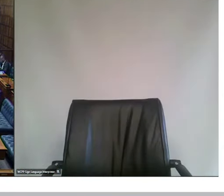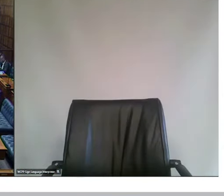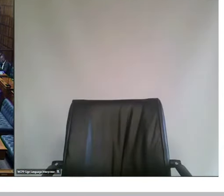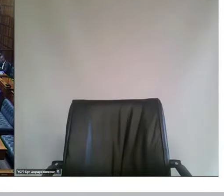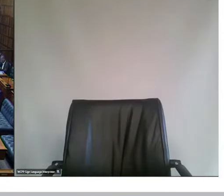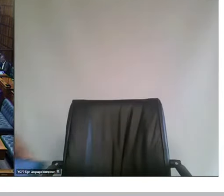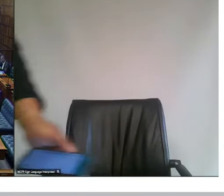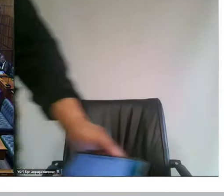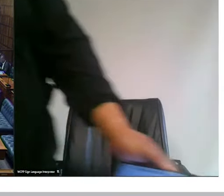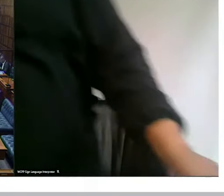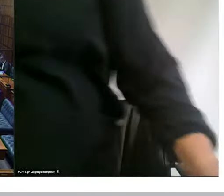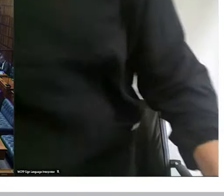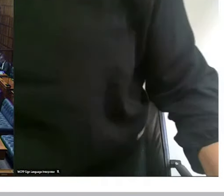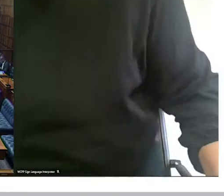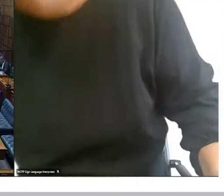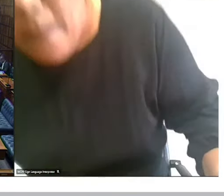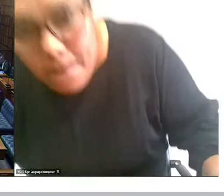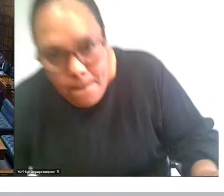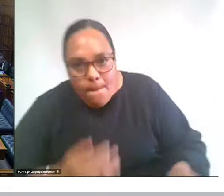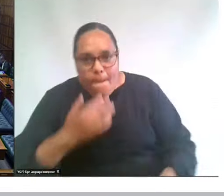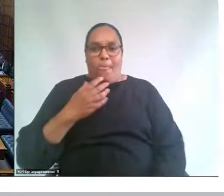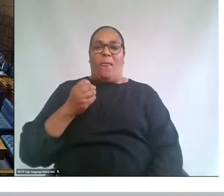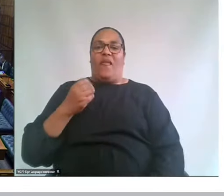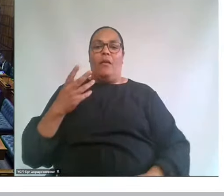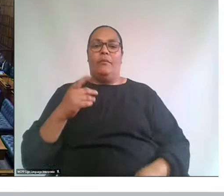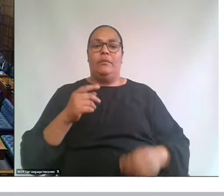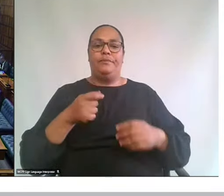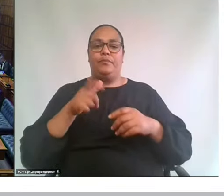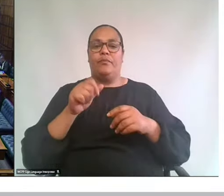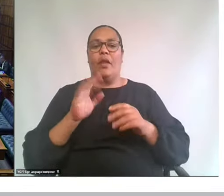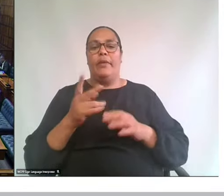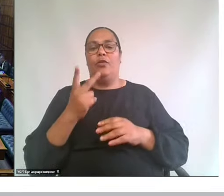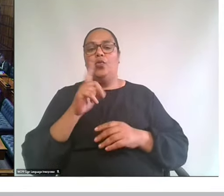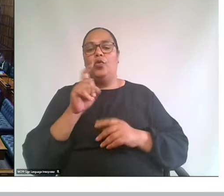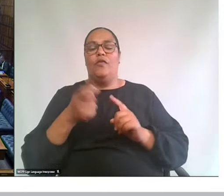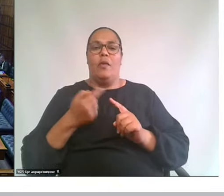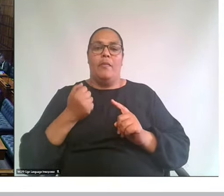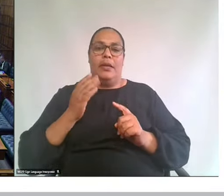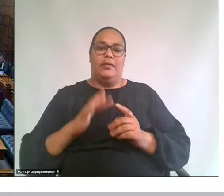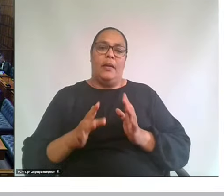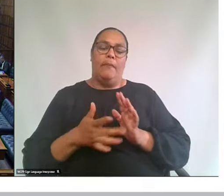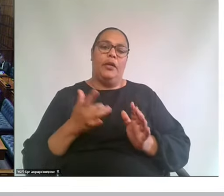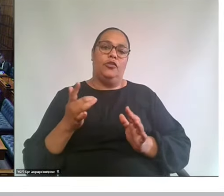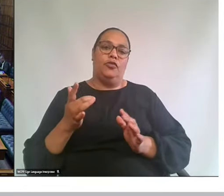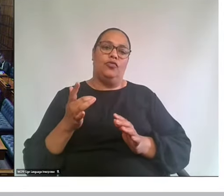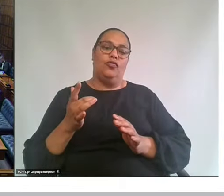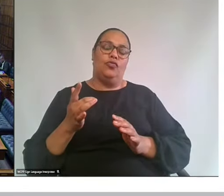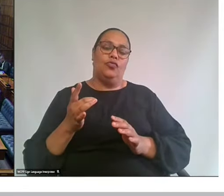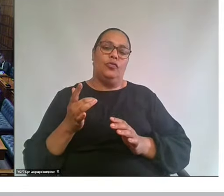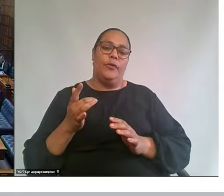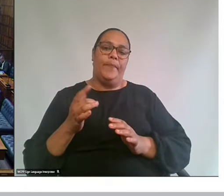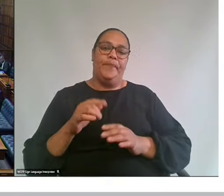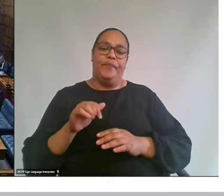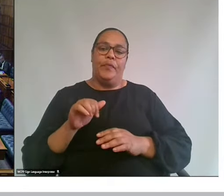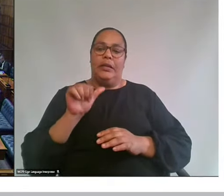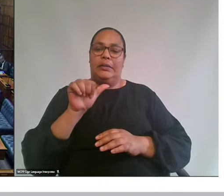much chair person two questions only from my side chair person on page UH